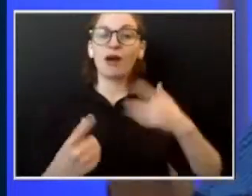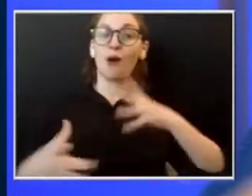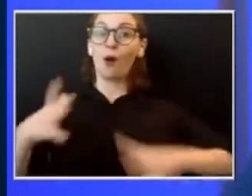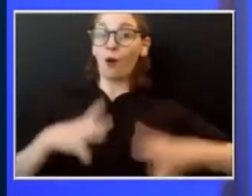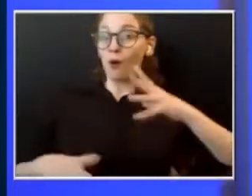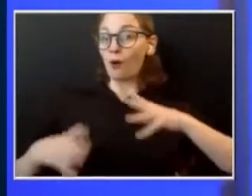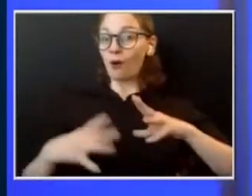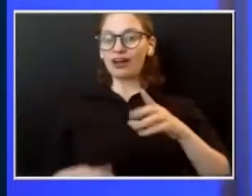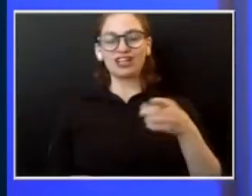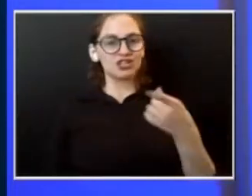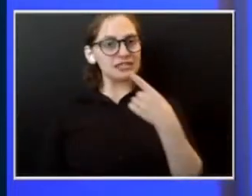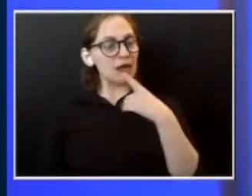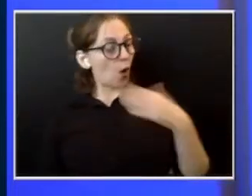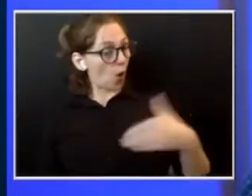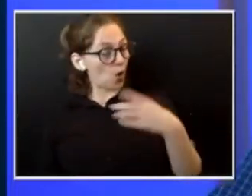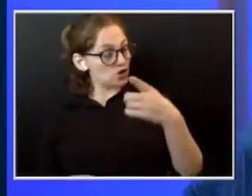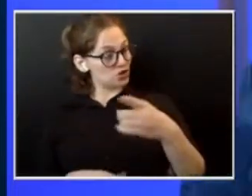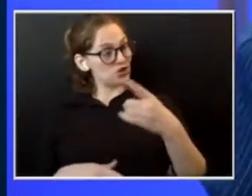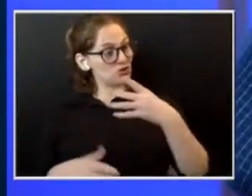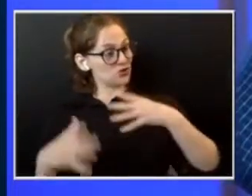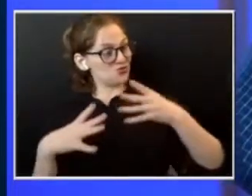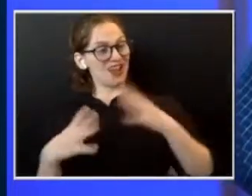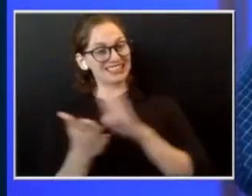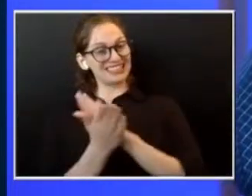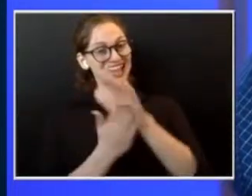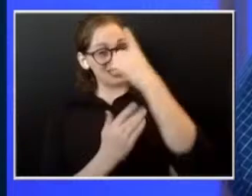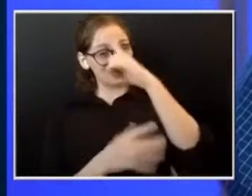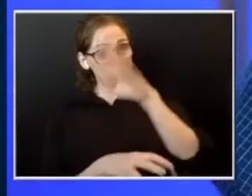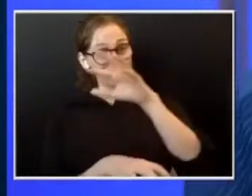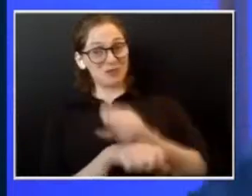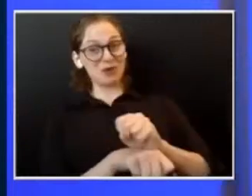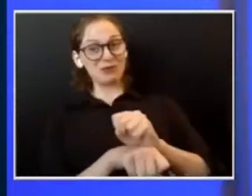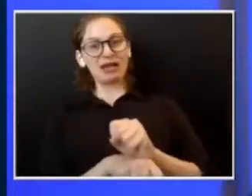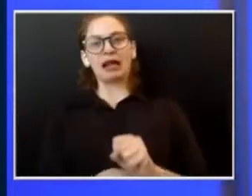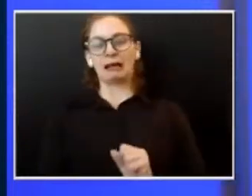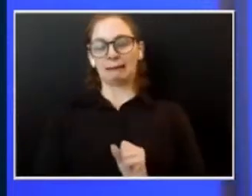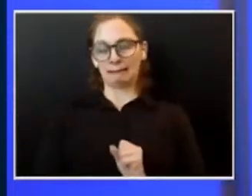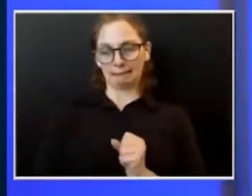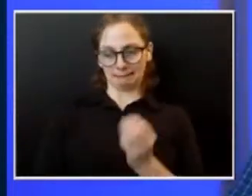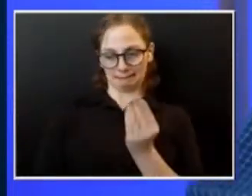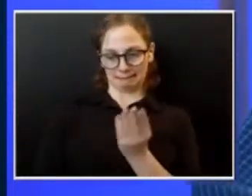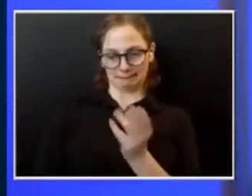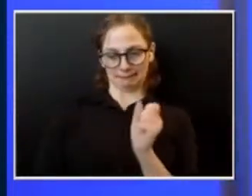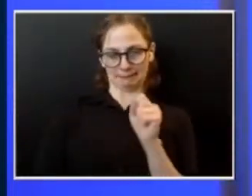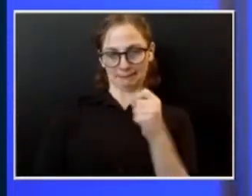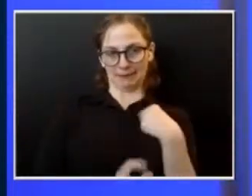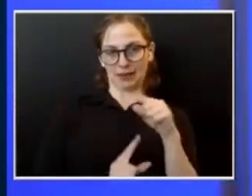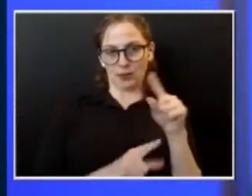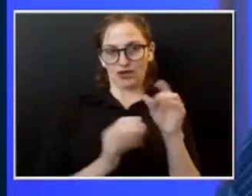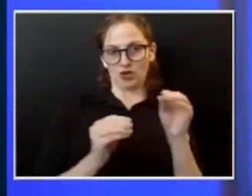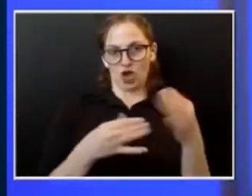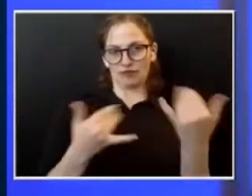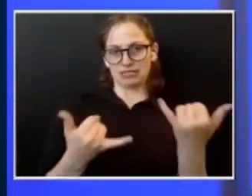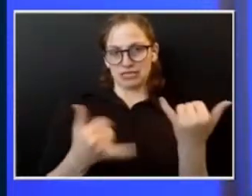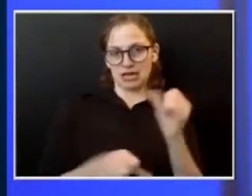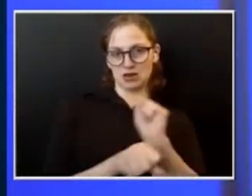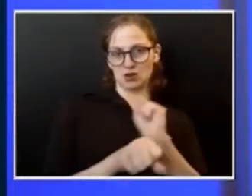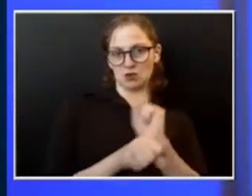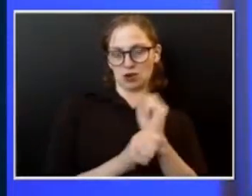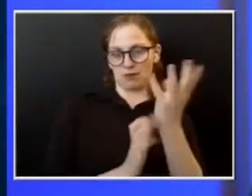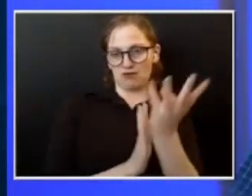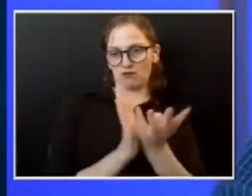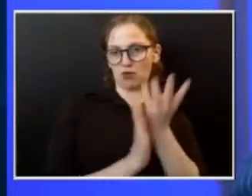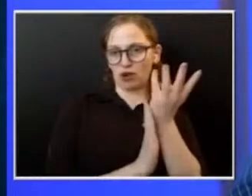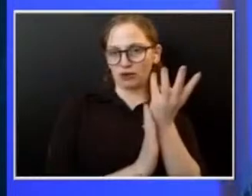It was an afternoon appointment. I'm going, yeah, I went to the office today, worked about 4 hours. She goes, you know what that means?